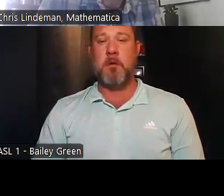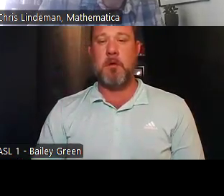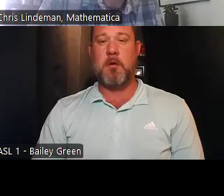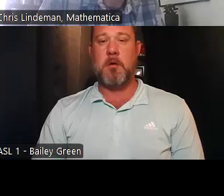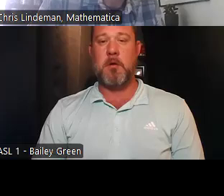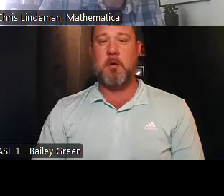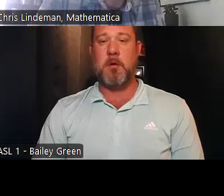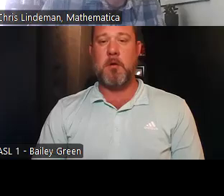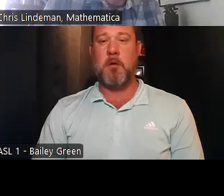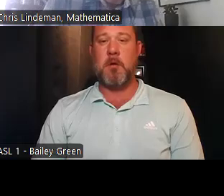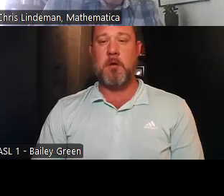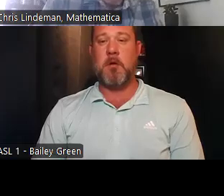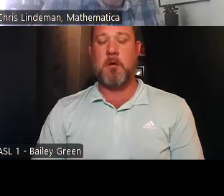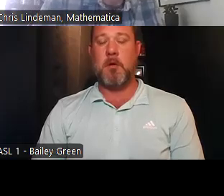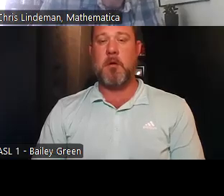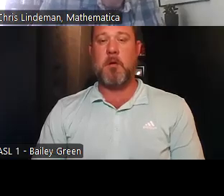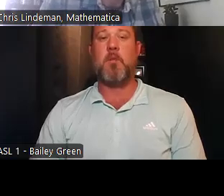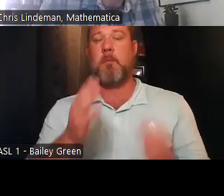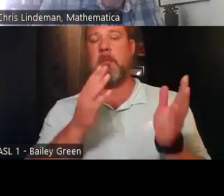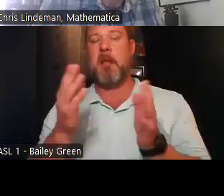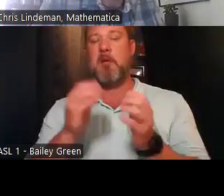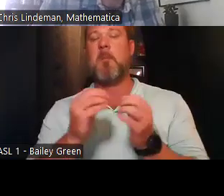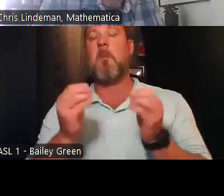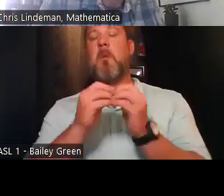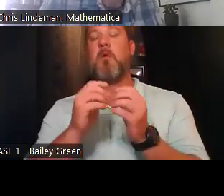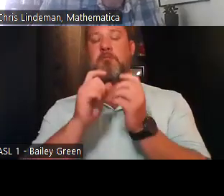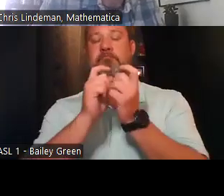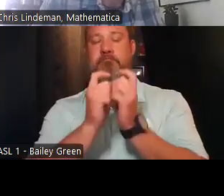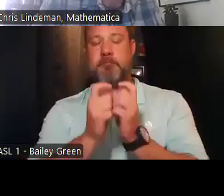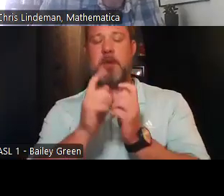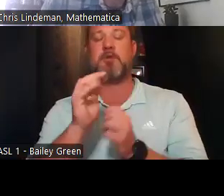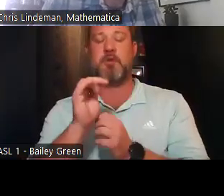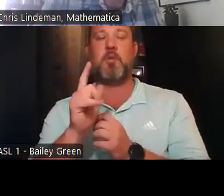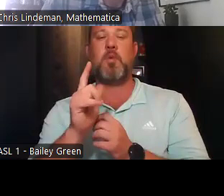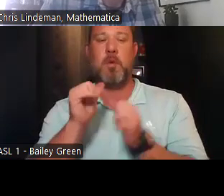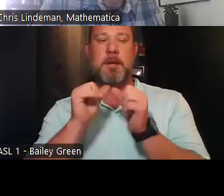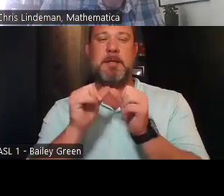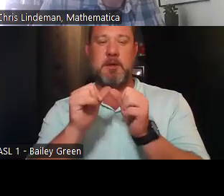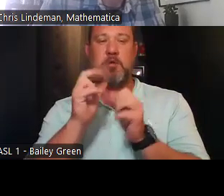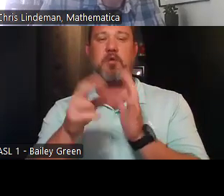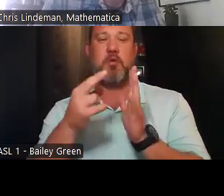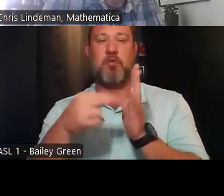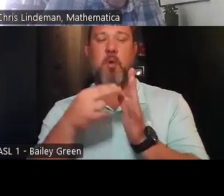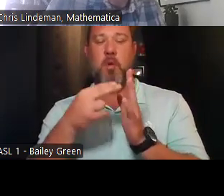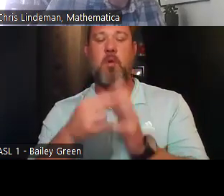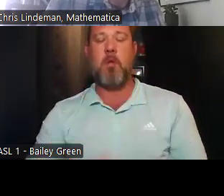And we plan to make further enhancements to the tool as well as we continue to roll those out throughout the